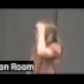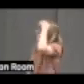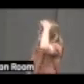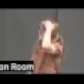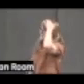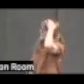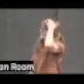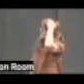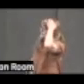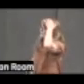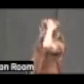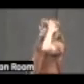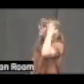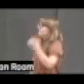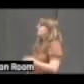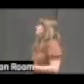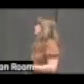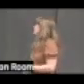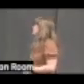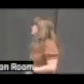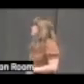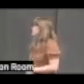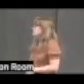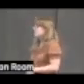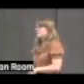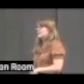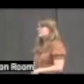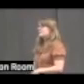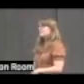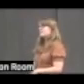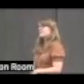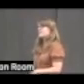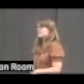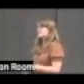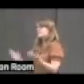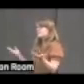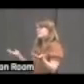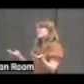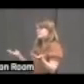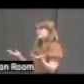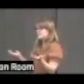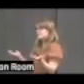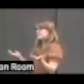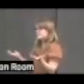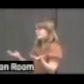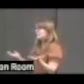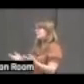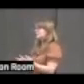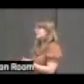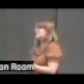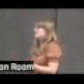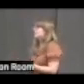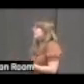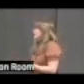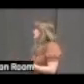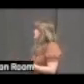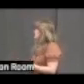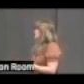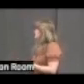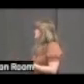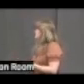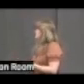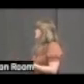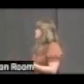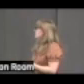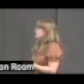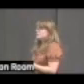being affected by, their breeding may be affected by extreme climates because they already live in a pretty extreme climate in the desert.